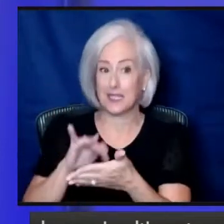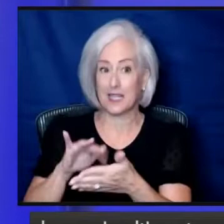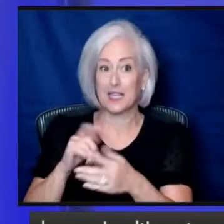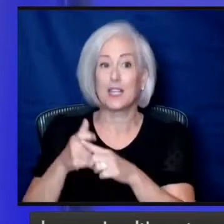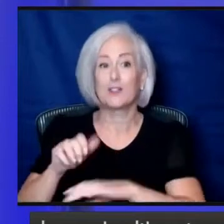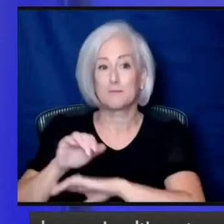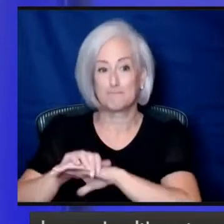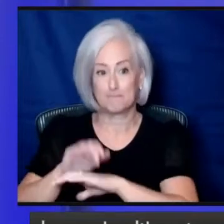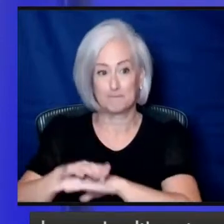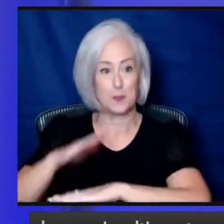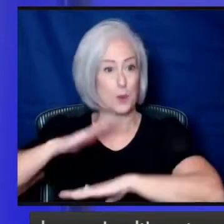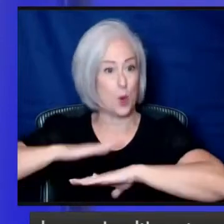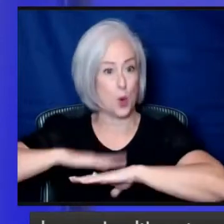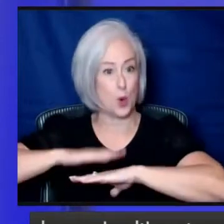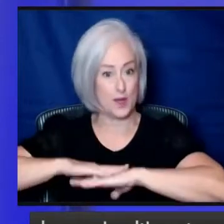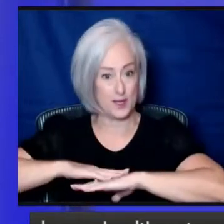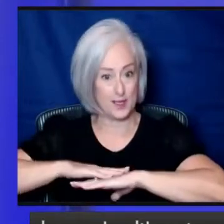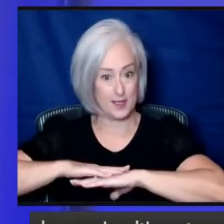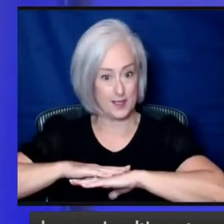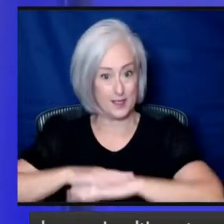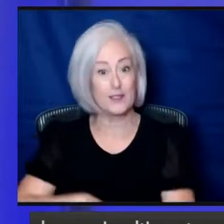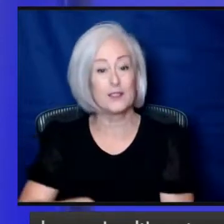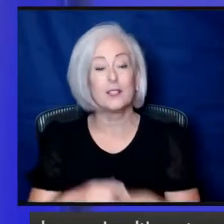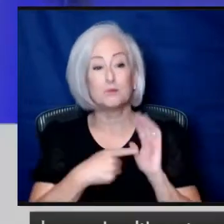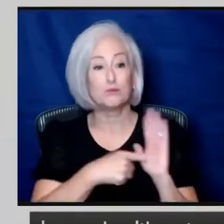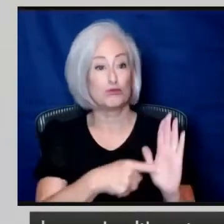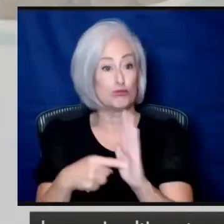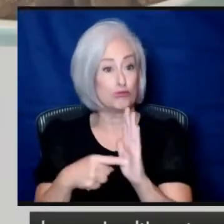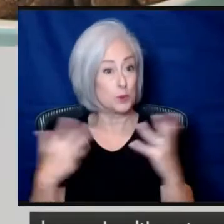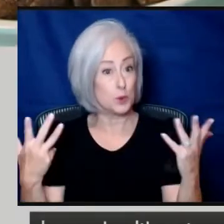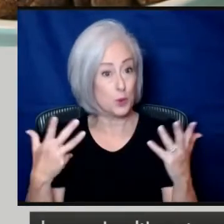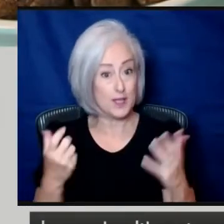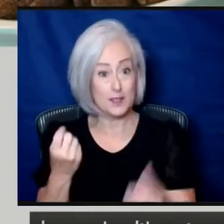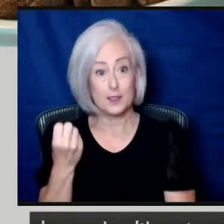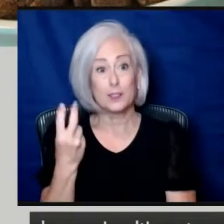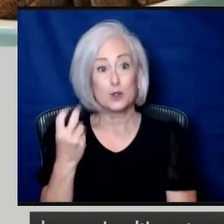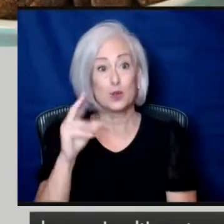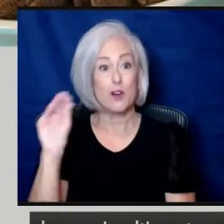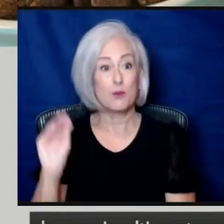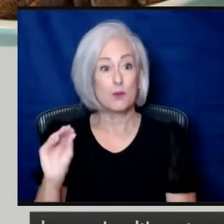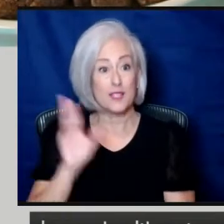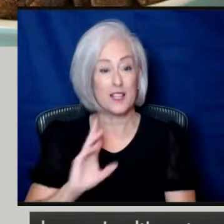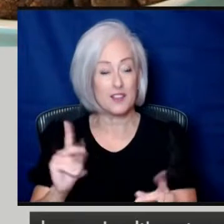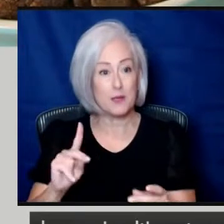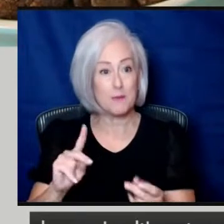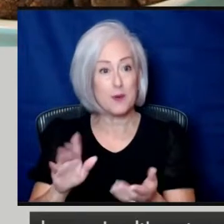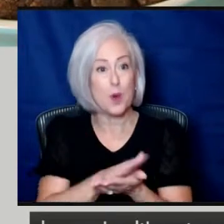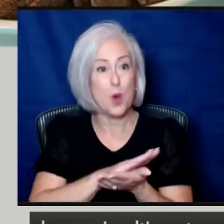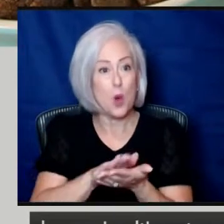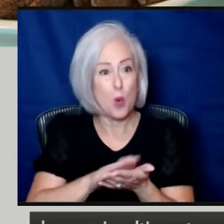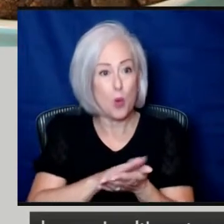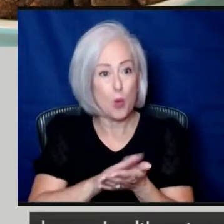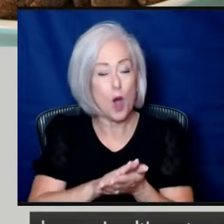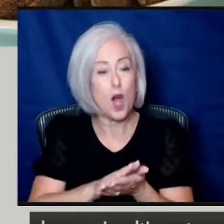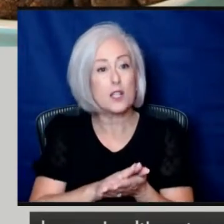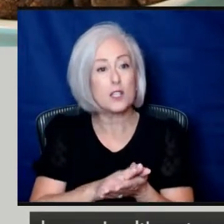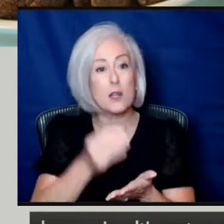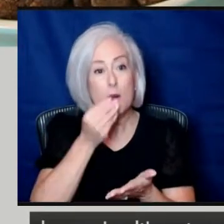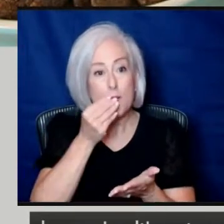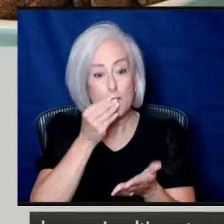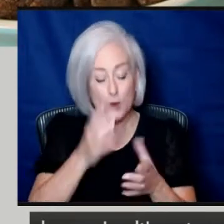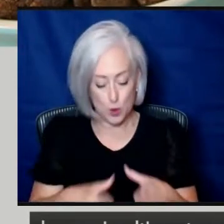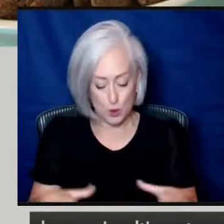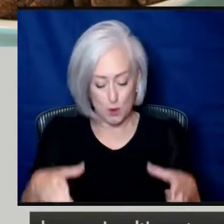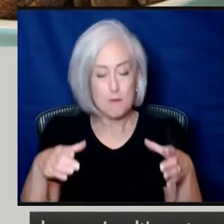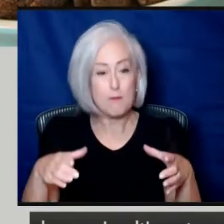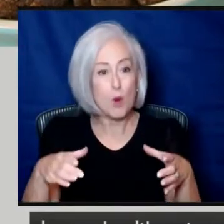called PLOS. Here's what it reveals. Only 12% of people wash their dog's food bowls with hot water and soap every day.